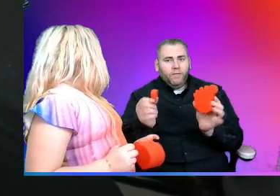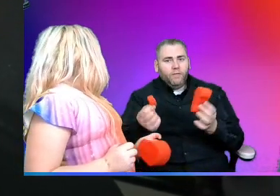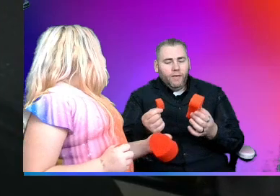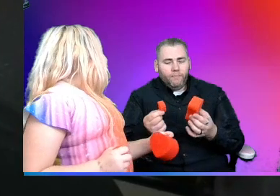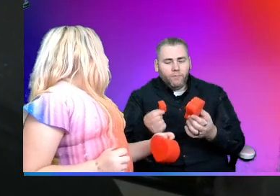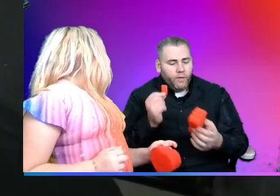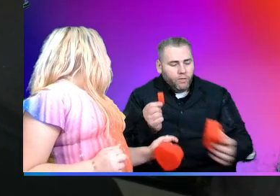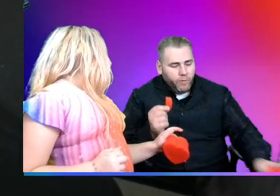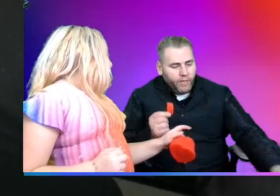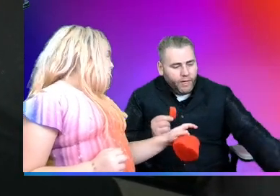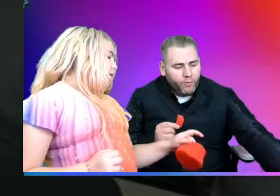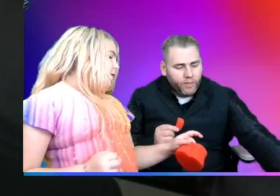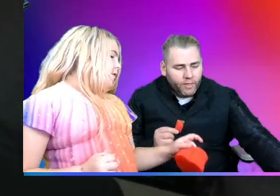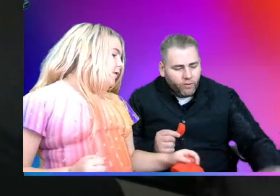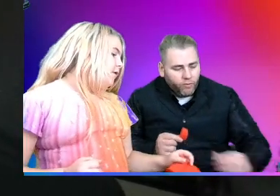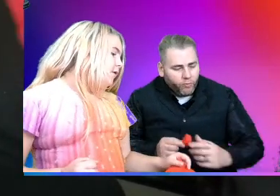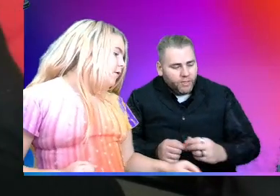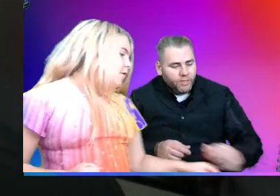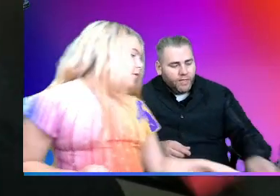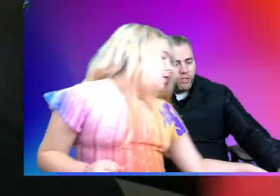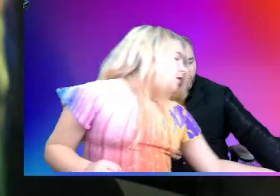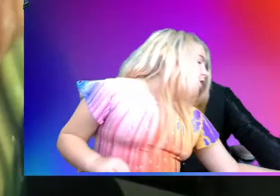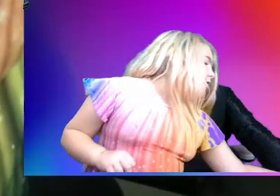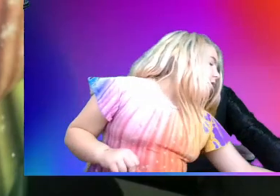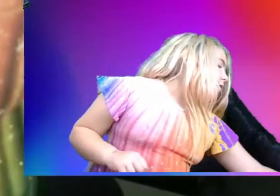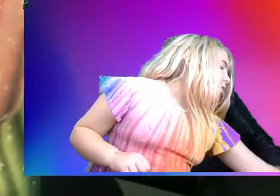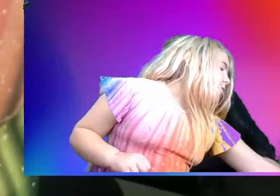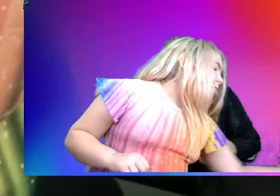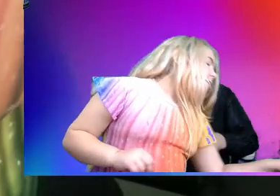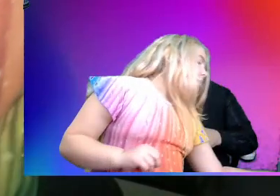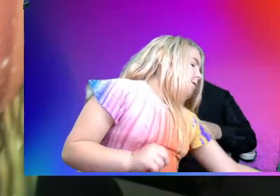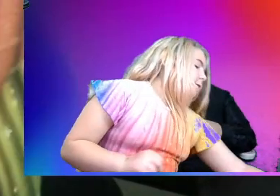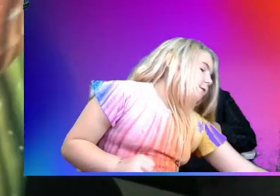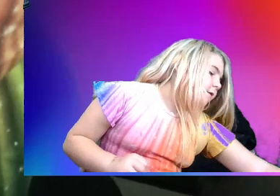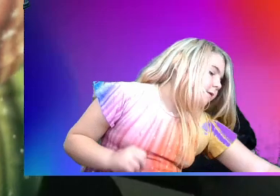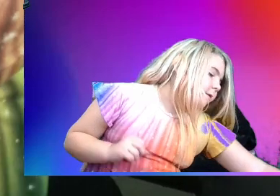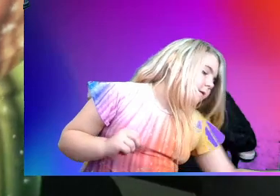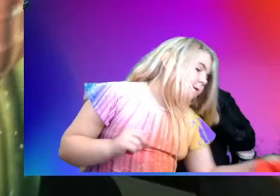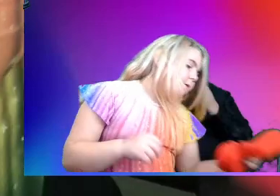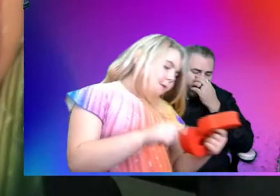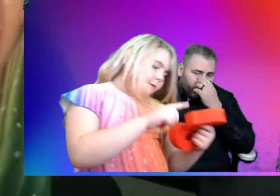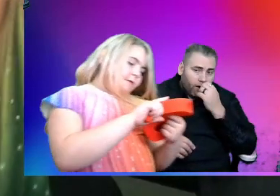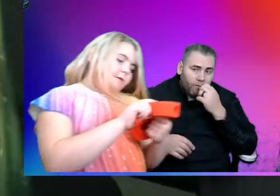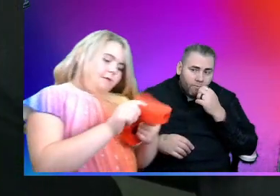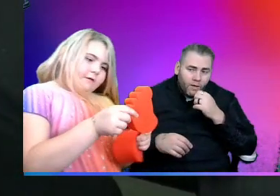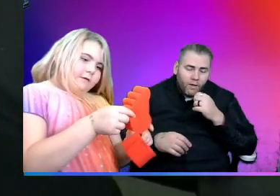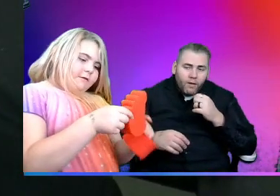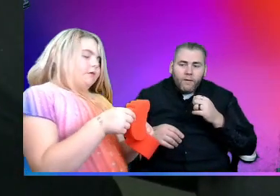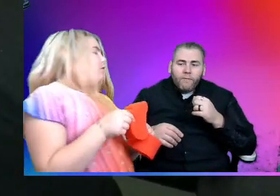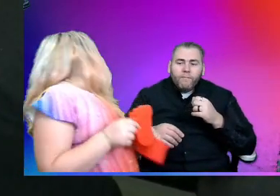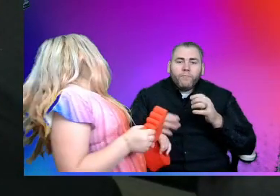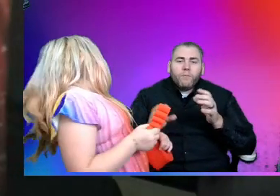Bigfoot. Yeah. So I do plan on putting together a presentation with that. I also have the Bigfoot coins from